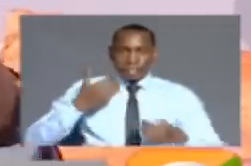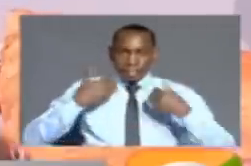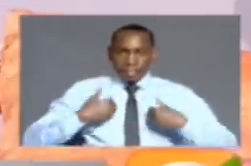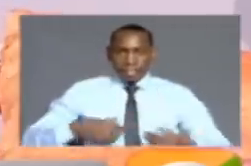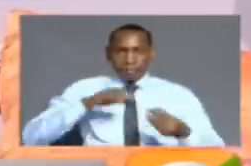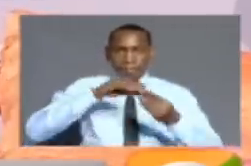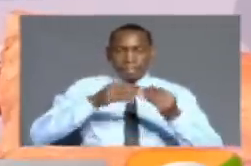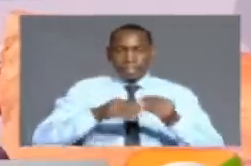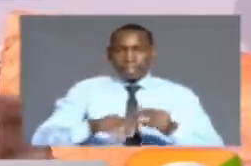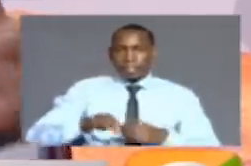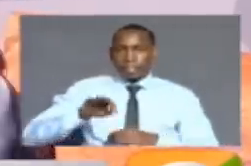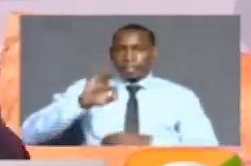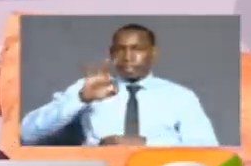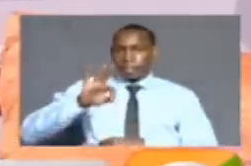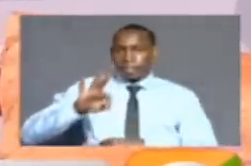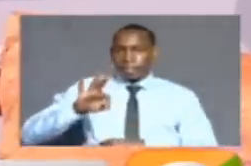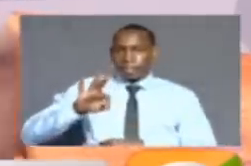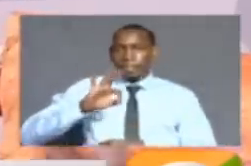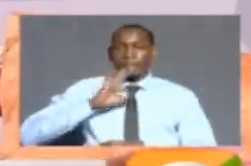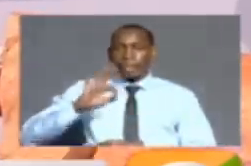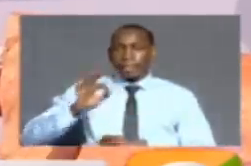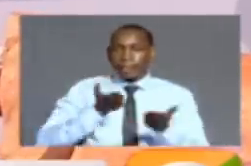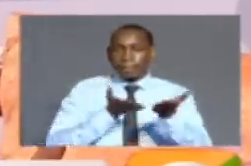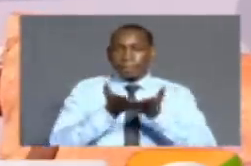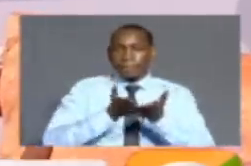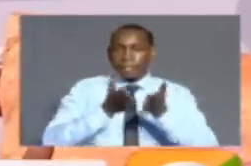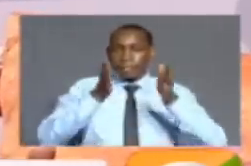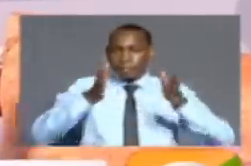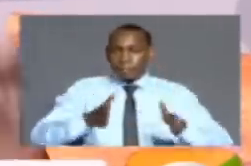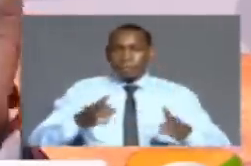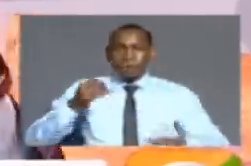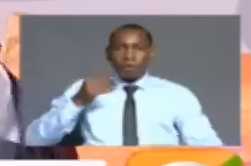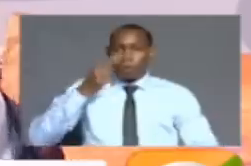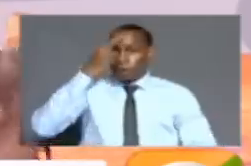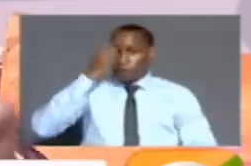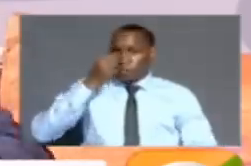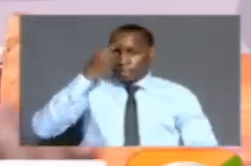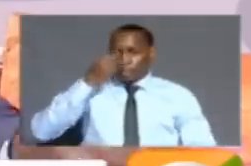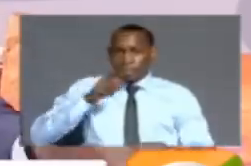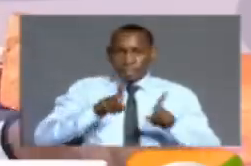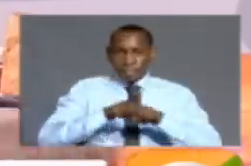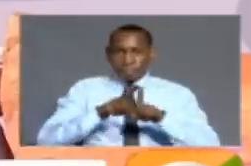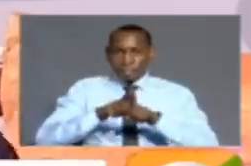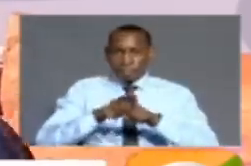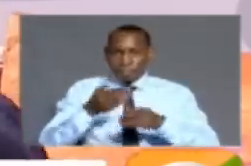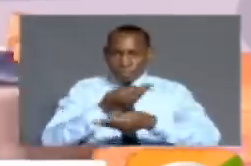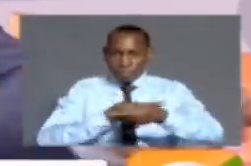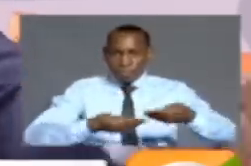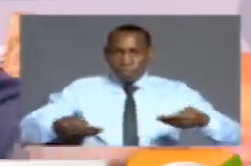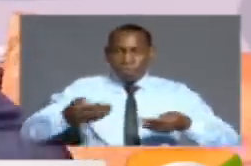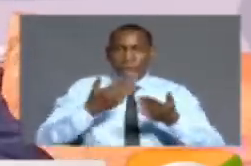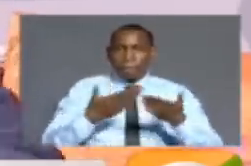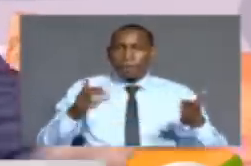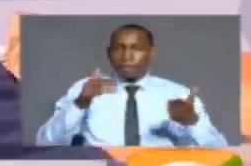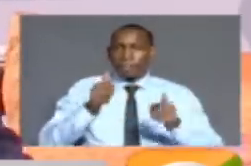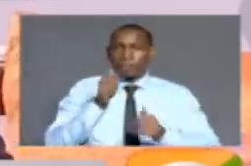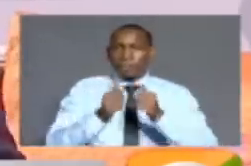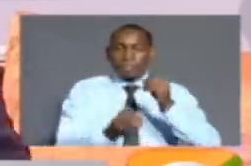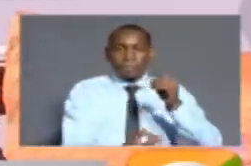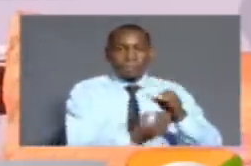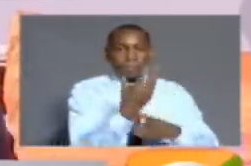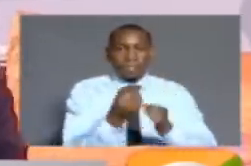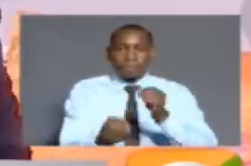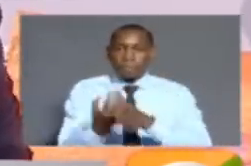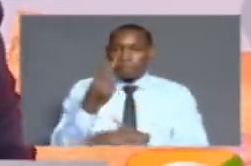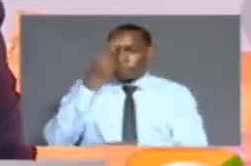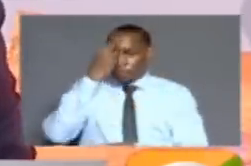create 300 entrepreneurs in Narok. And they will revolve around the products which are produced in Narok.